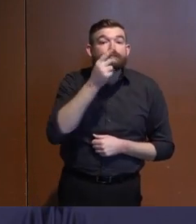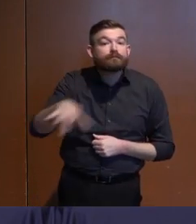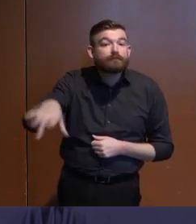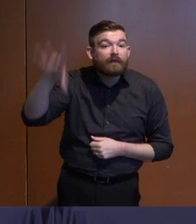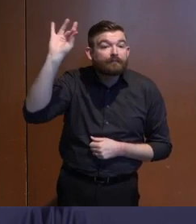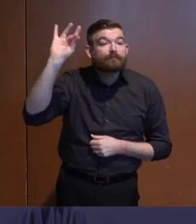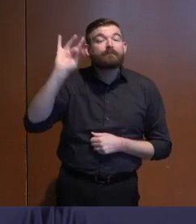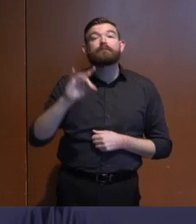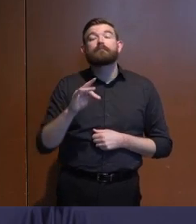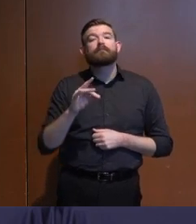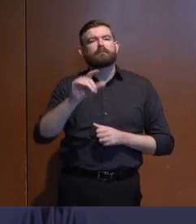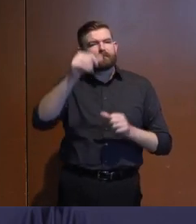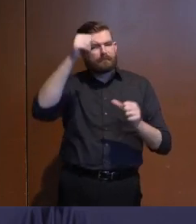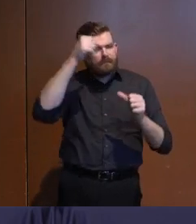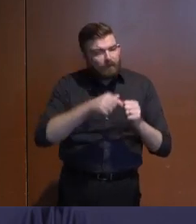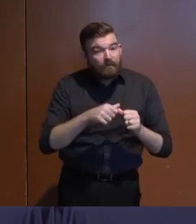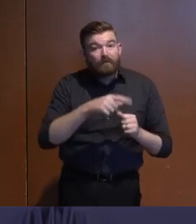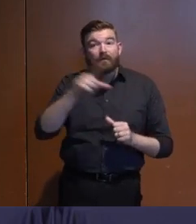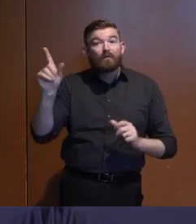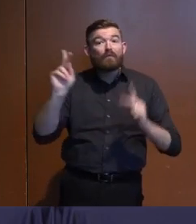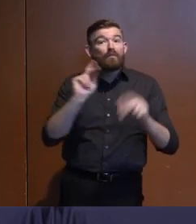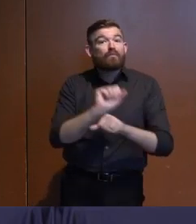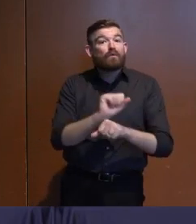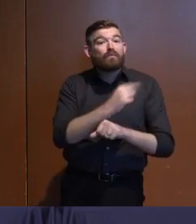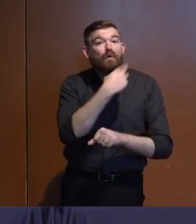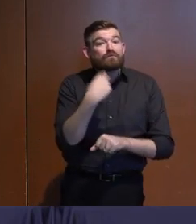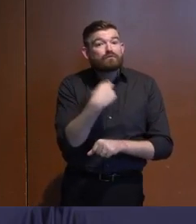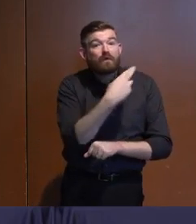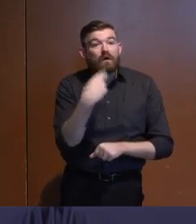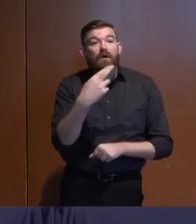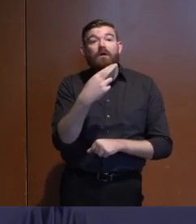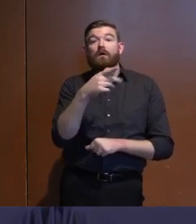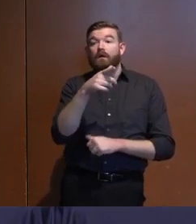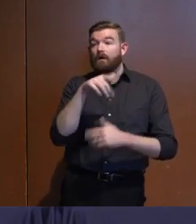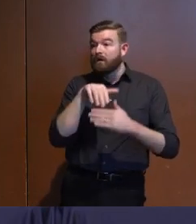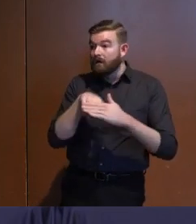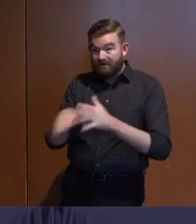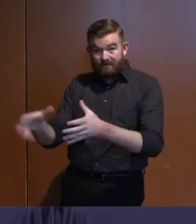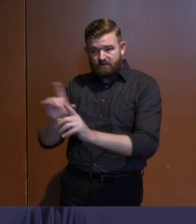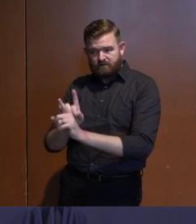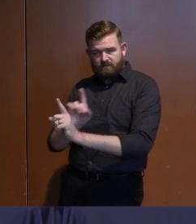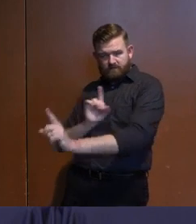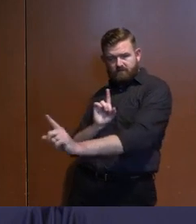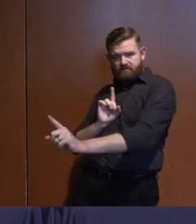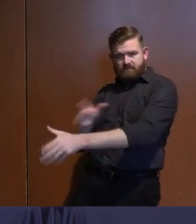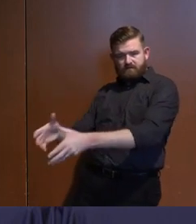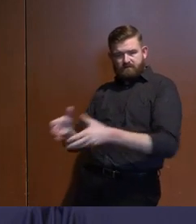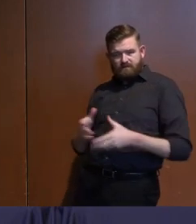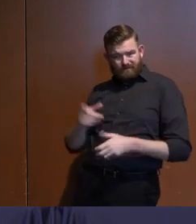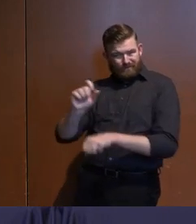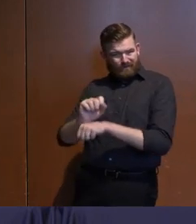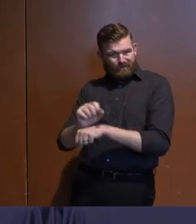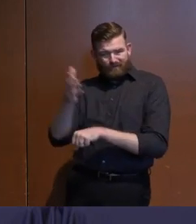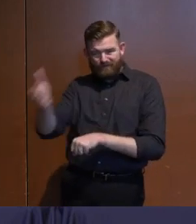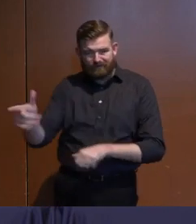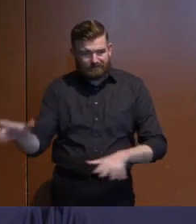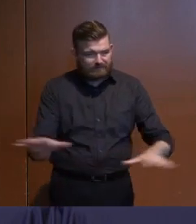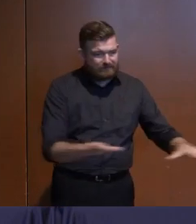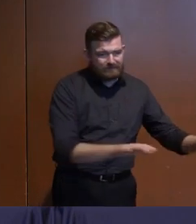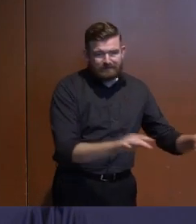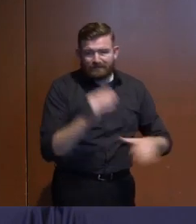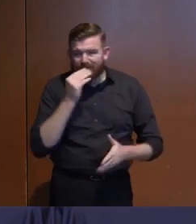mindful of the restaurant workers who need you to keep a safe distance so they could keep cooking and keep the food supply going. We